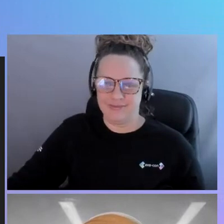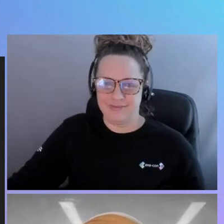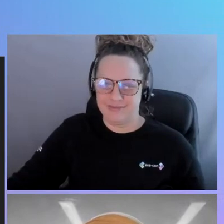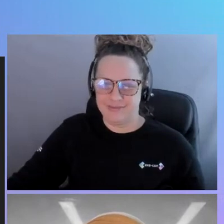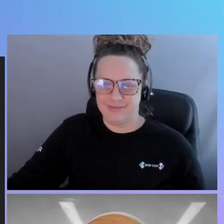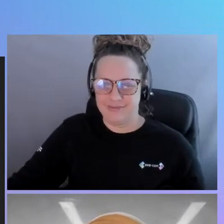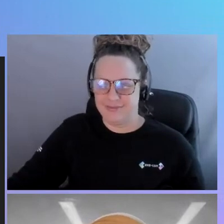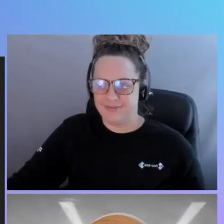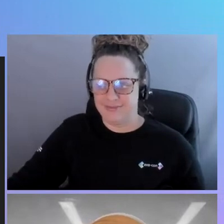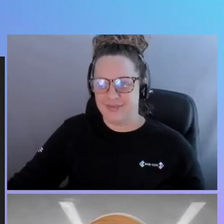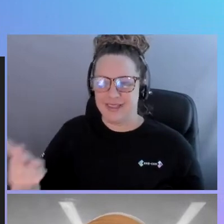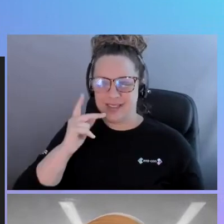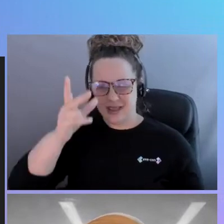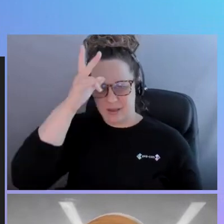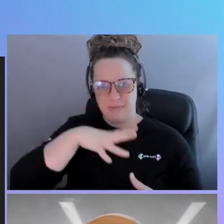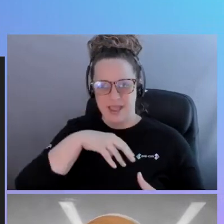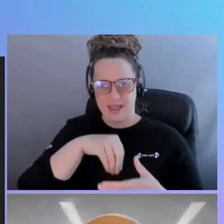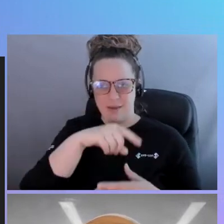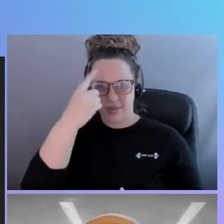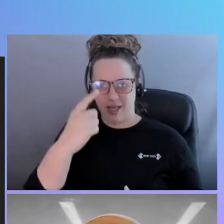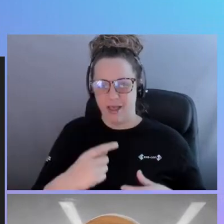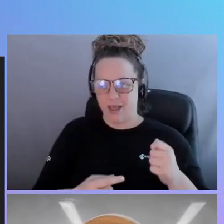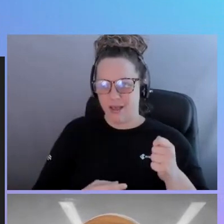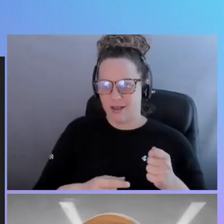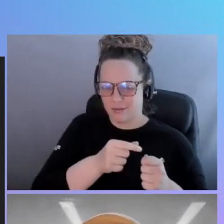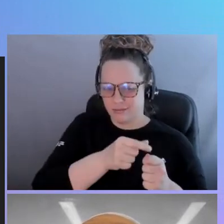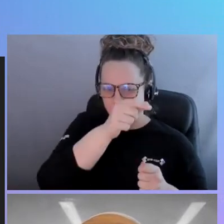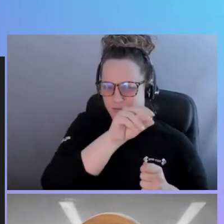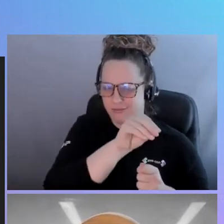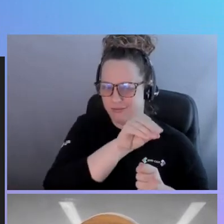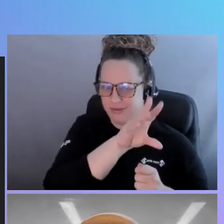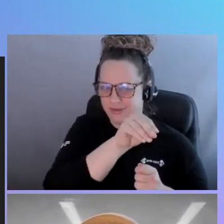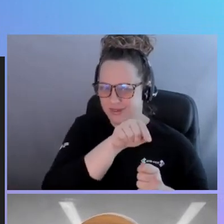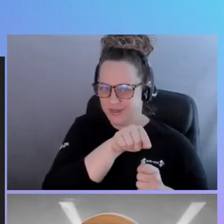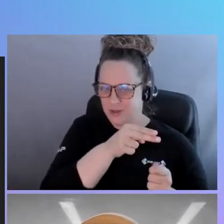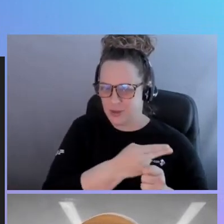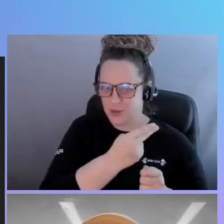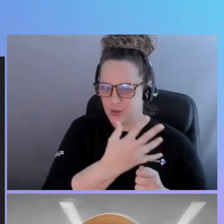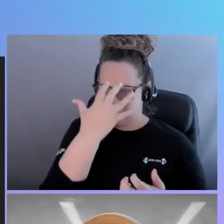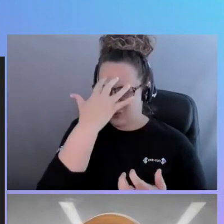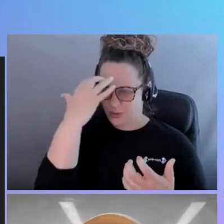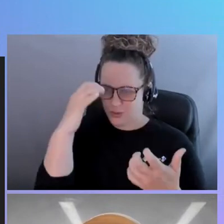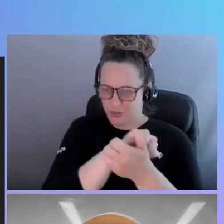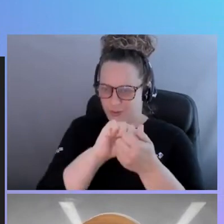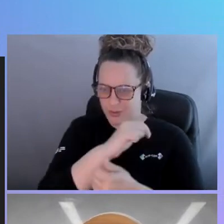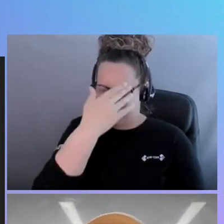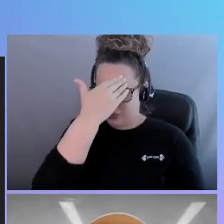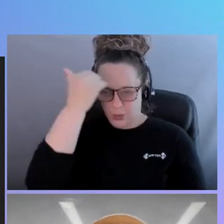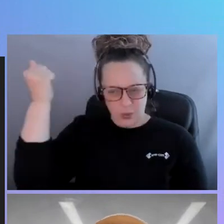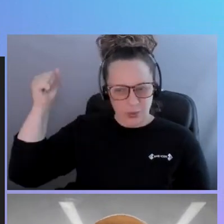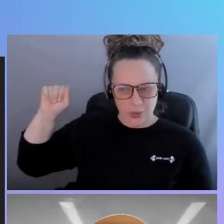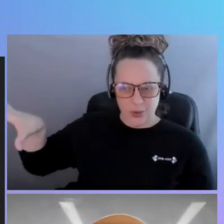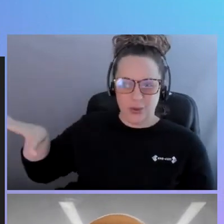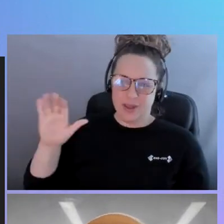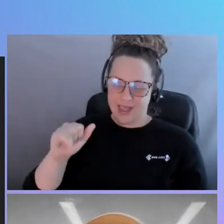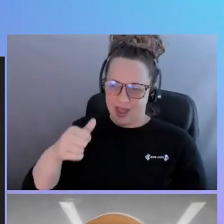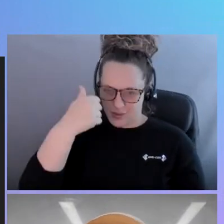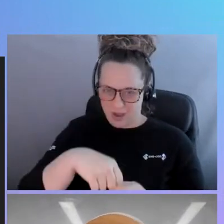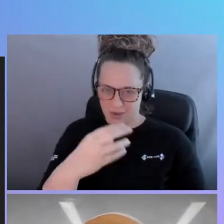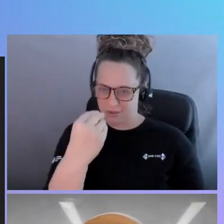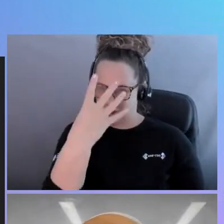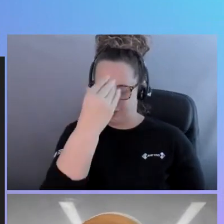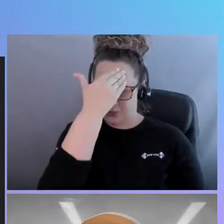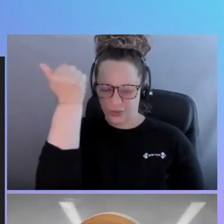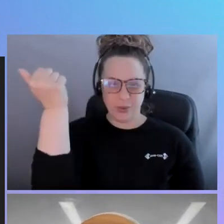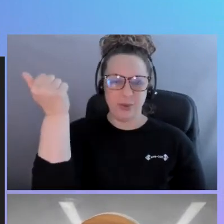Men in Black, showing that device that he uses to wipe the memory of everyone in front of him. And some text and an